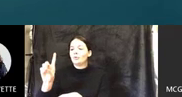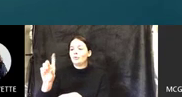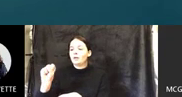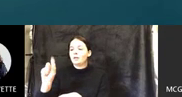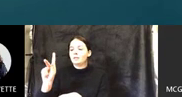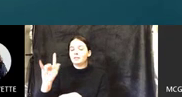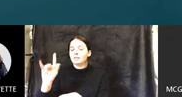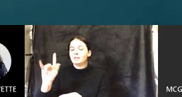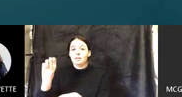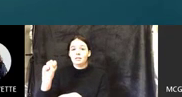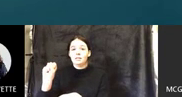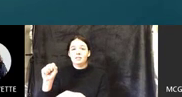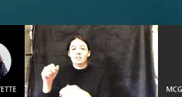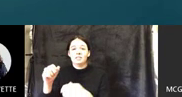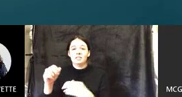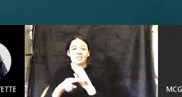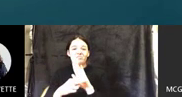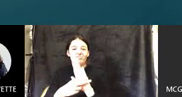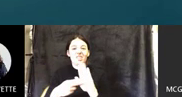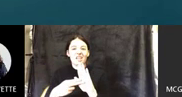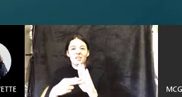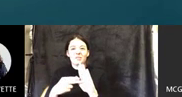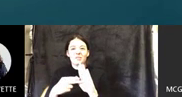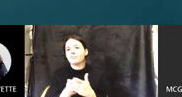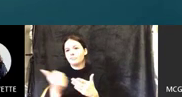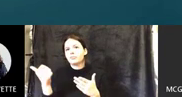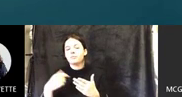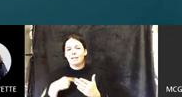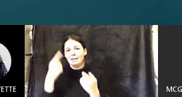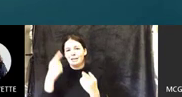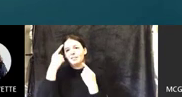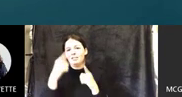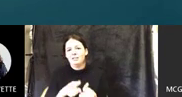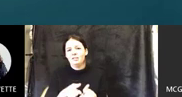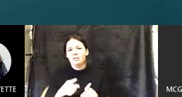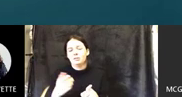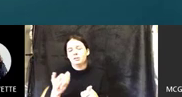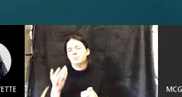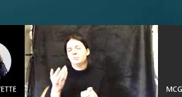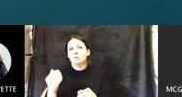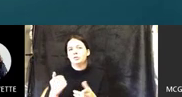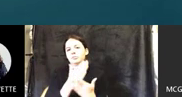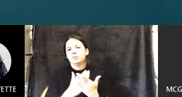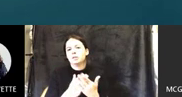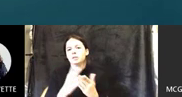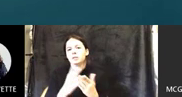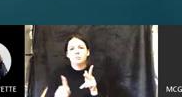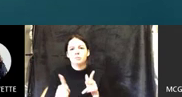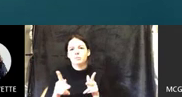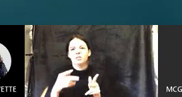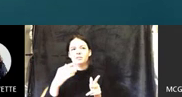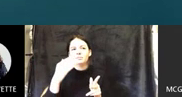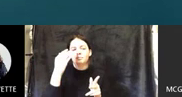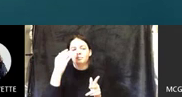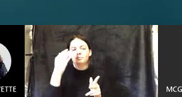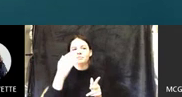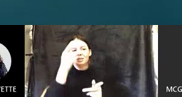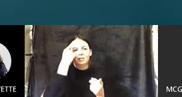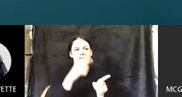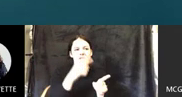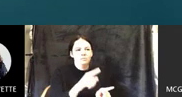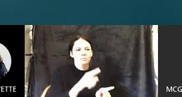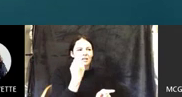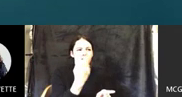and that. That I don't agree with. You know, if there is a group of people that are completely hurt, and when you look at